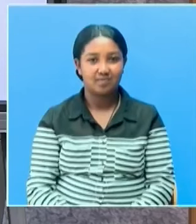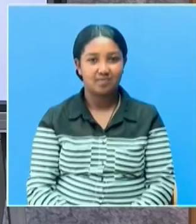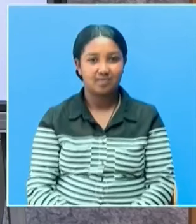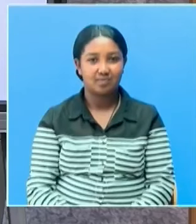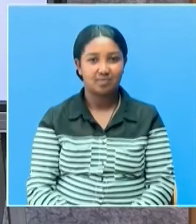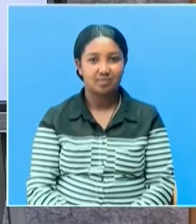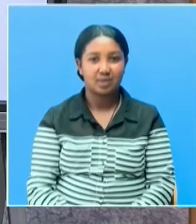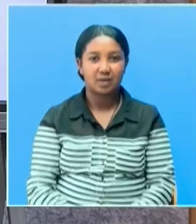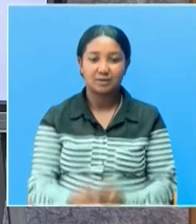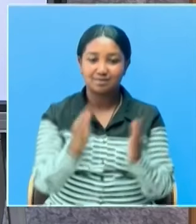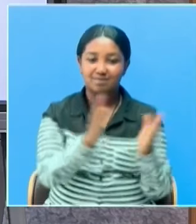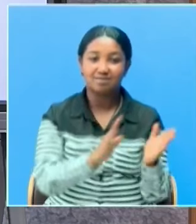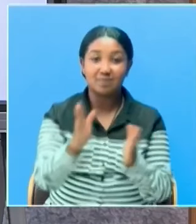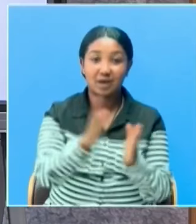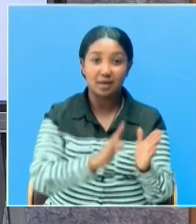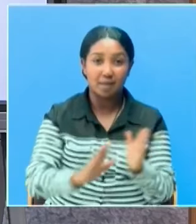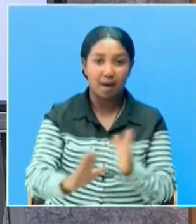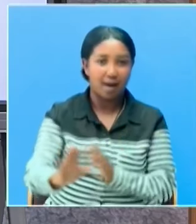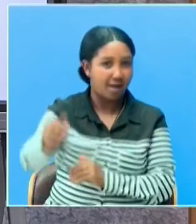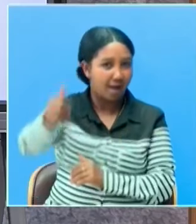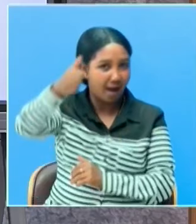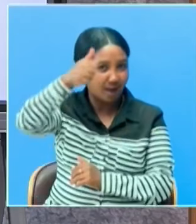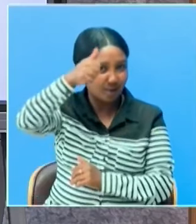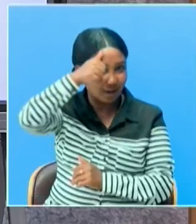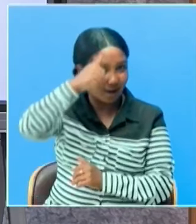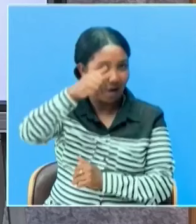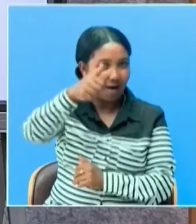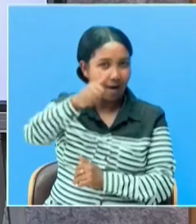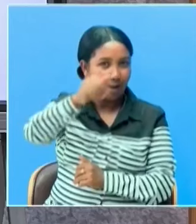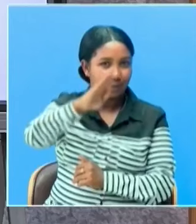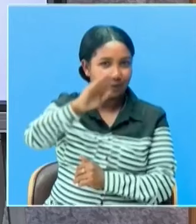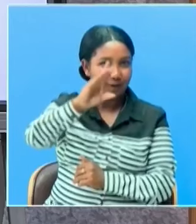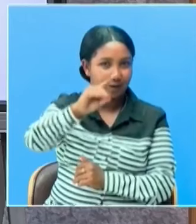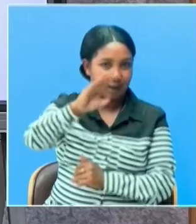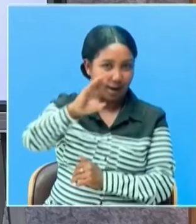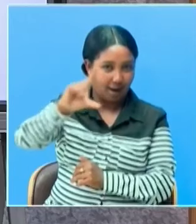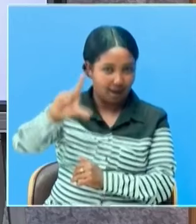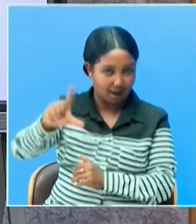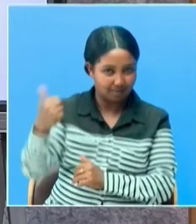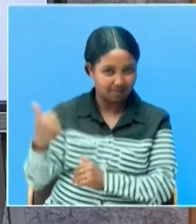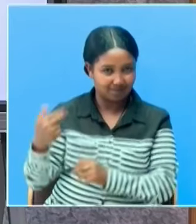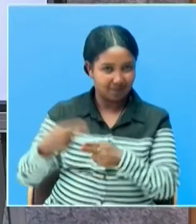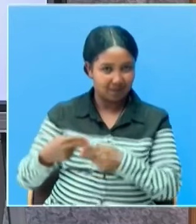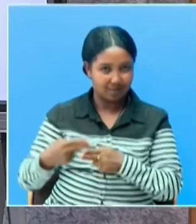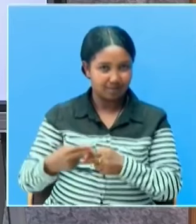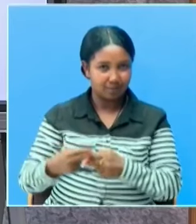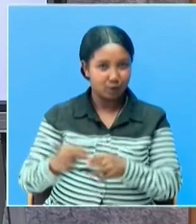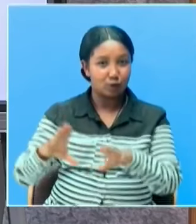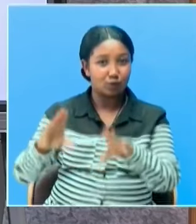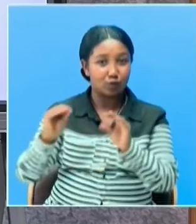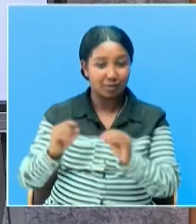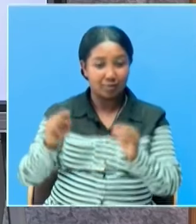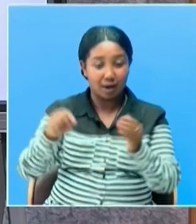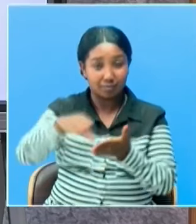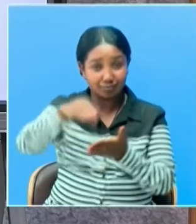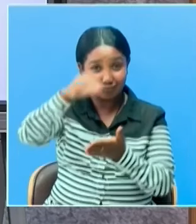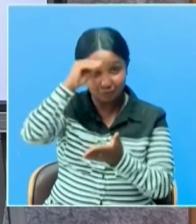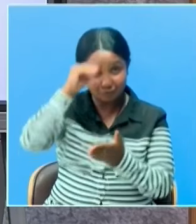It is prepared by Abdullah Governor. Students, before we go to our today's